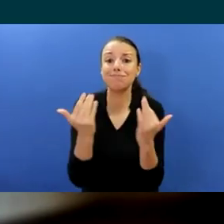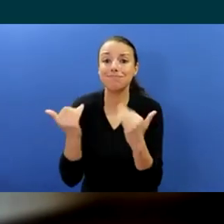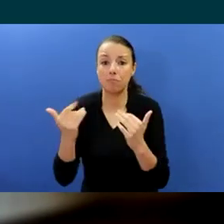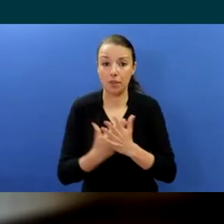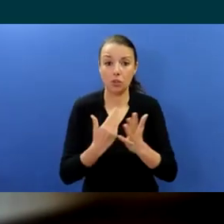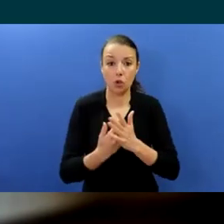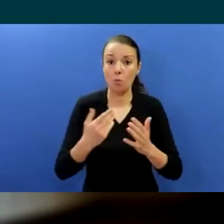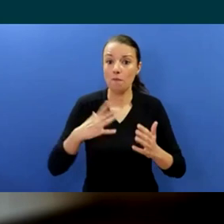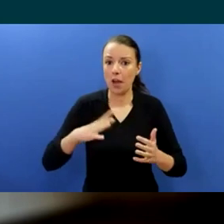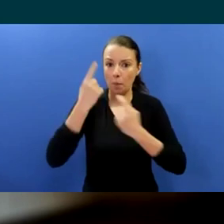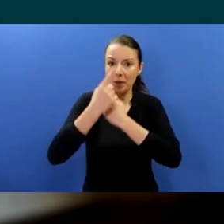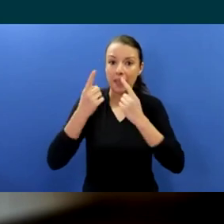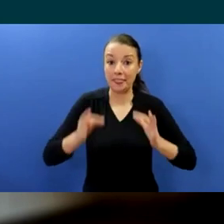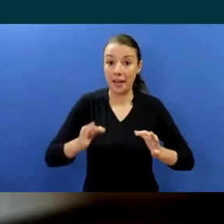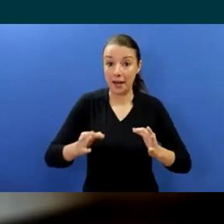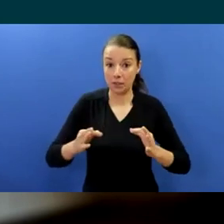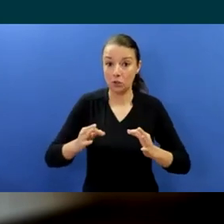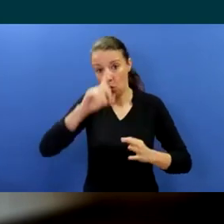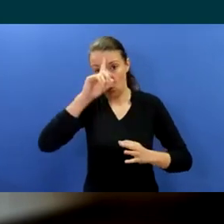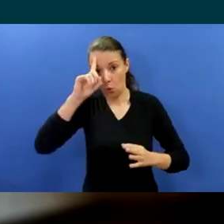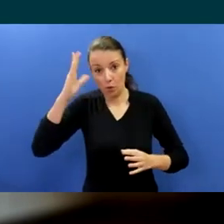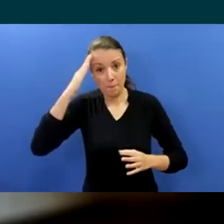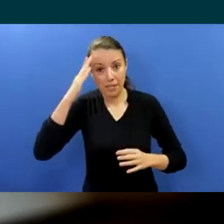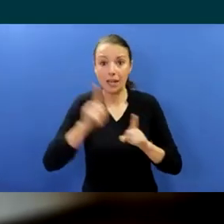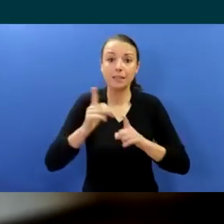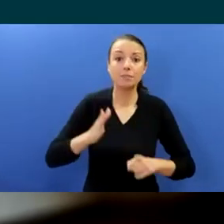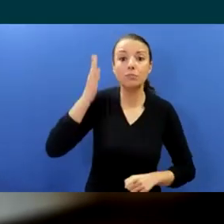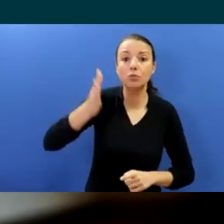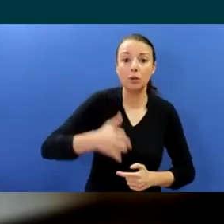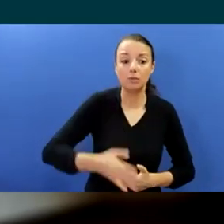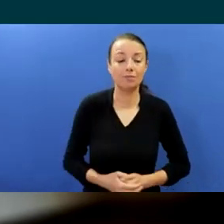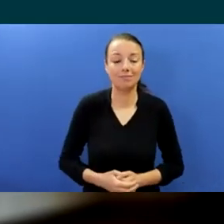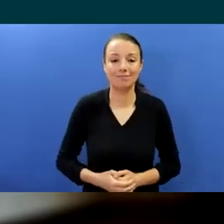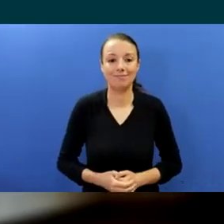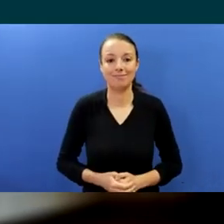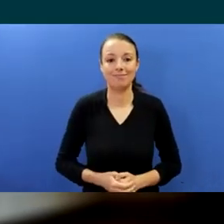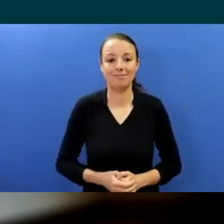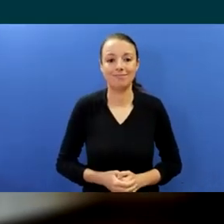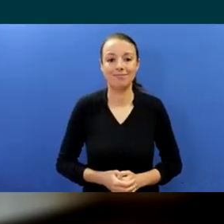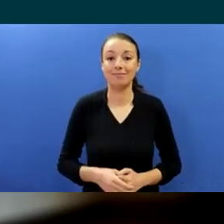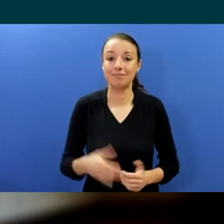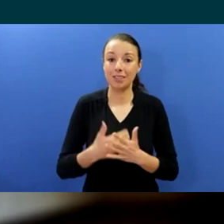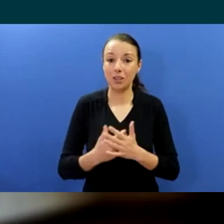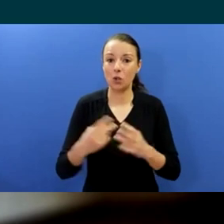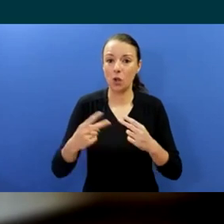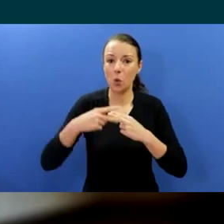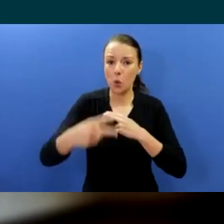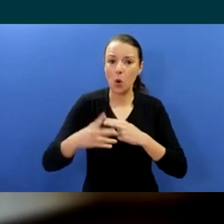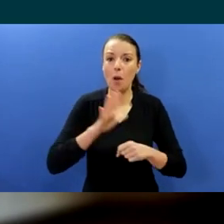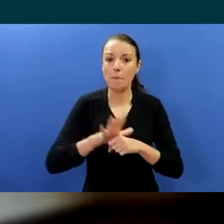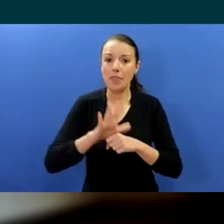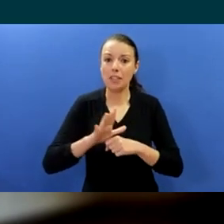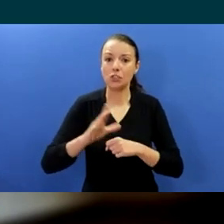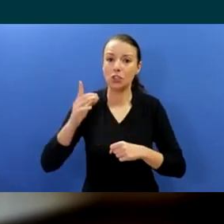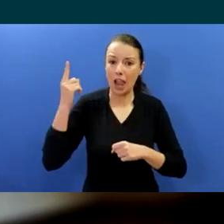you a rough estimate, it's going to double its population in 10, 15 years from now if everything which is developing